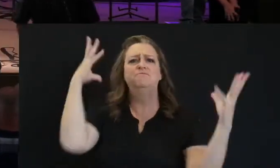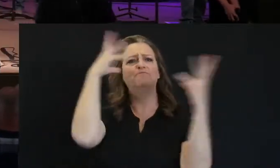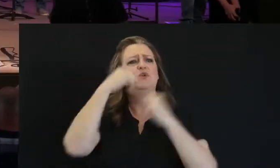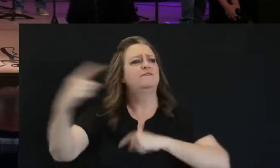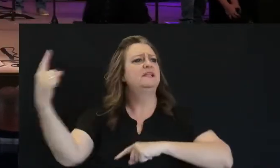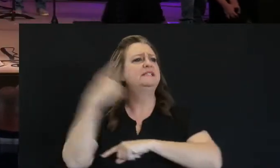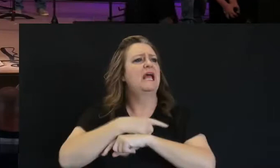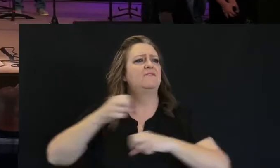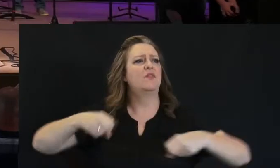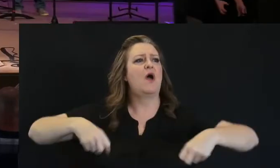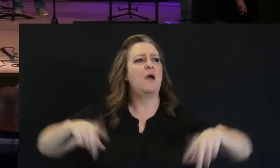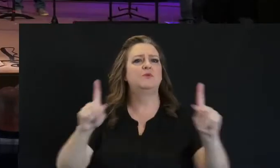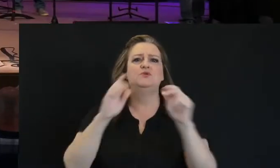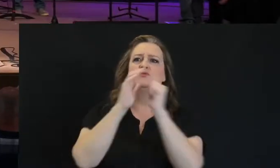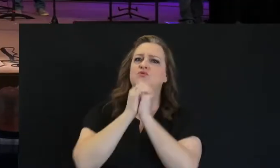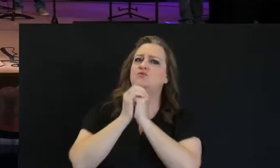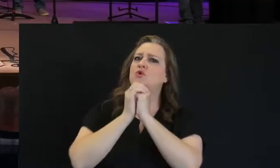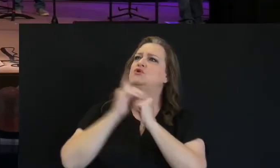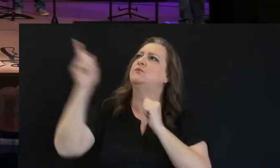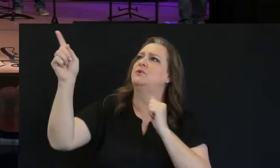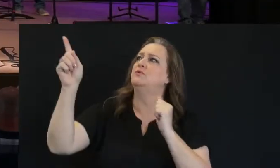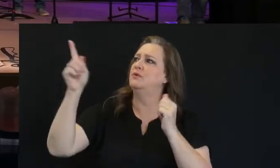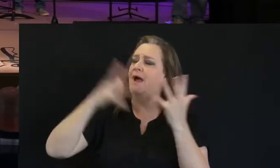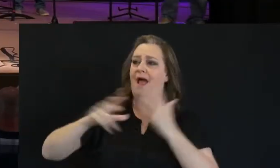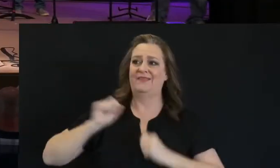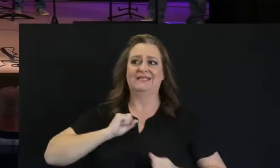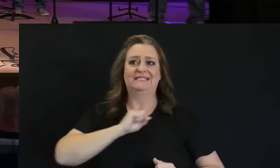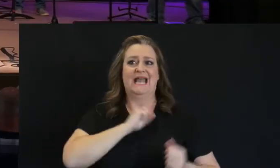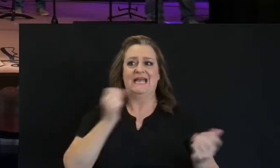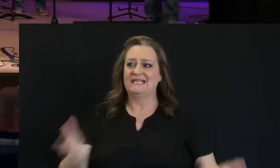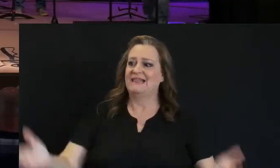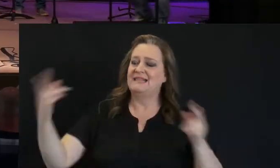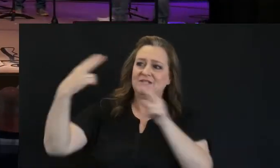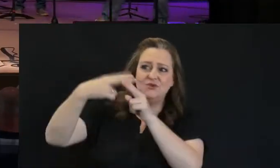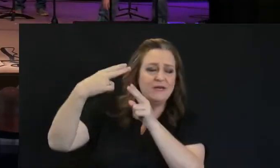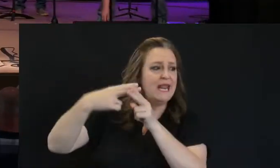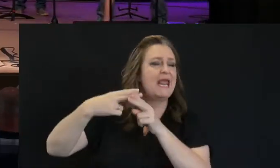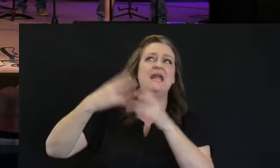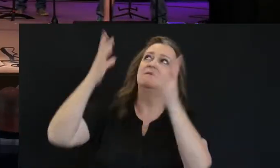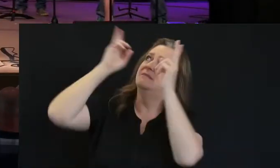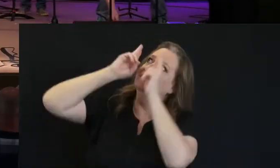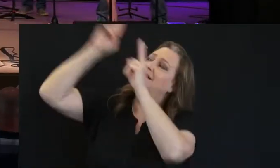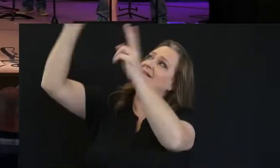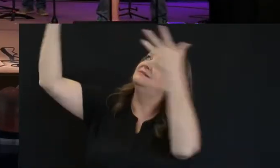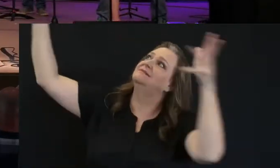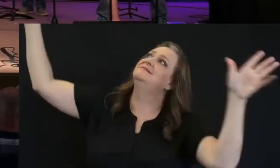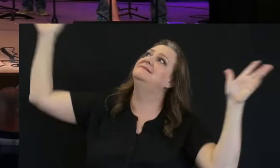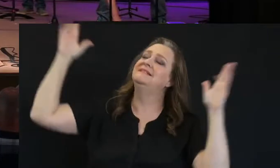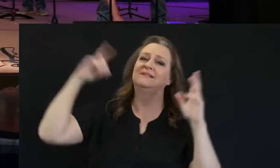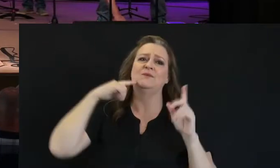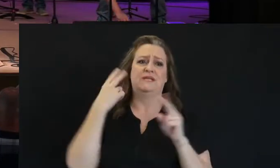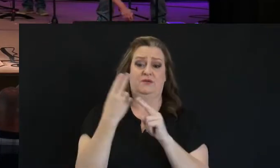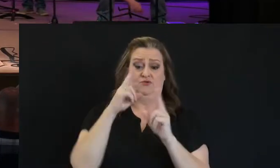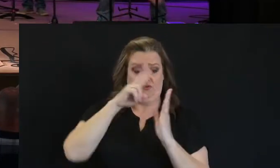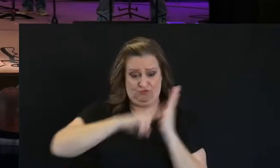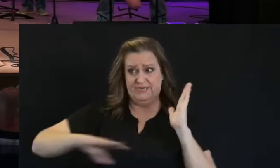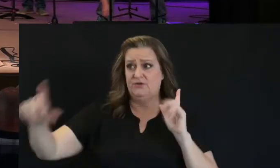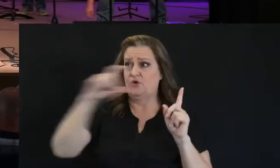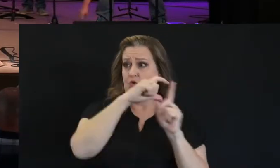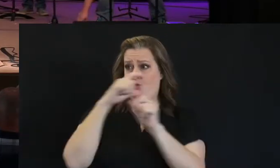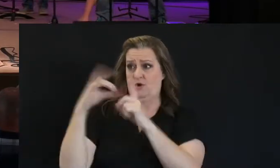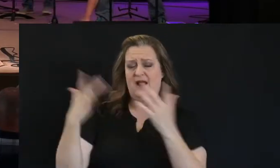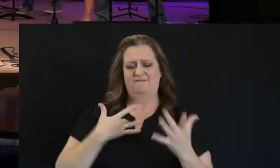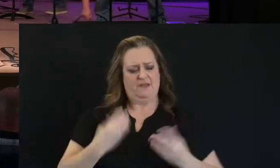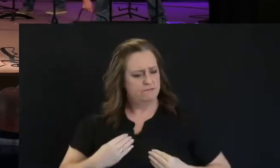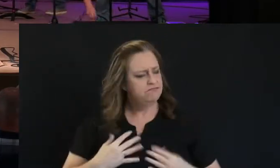for the opportunity to worship you amongst the saints and lift your name on high. And God, as we go to your word now, we pray that it would come alive to